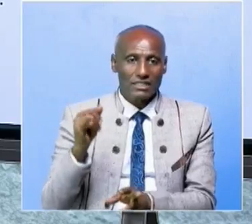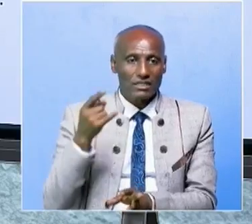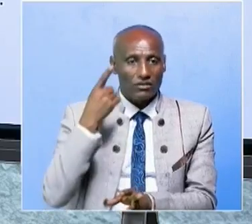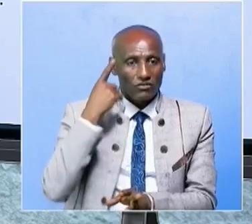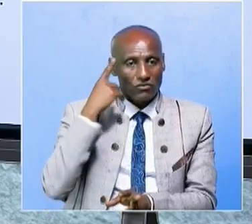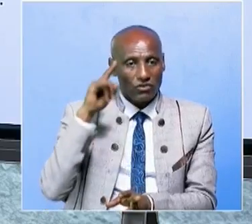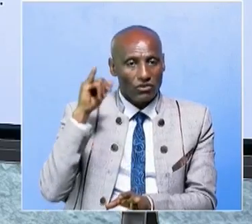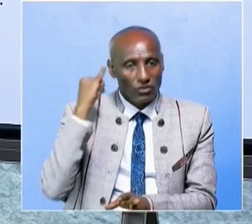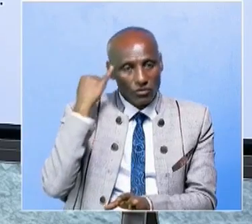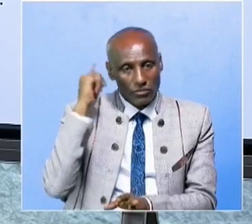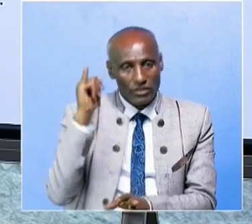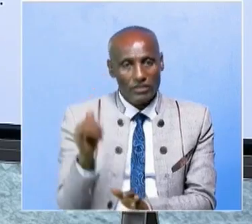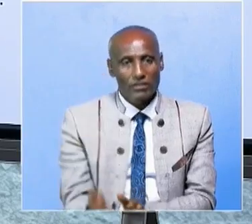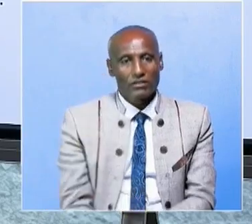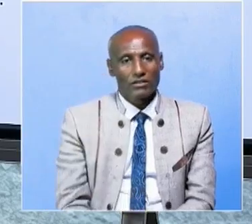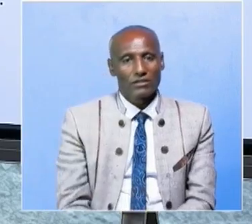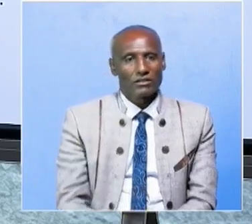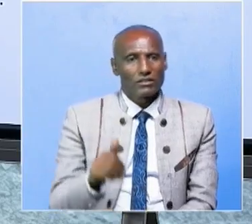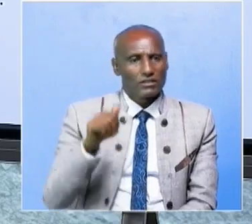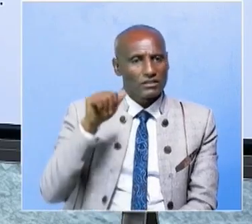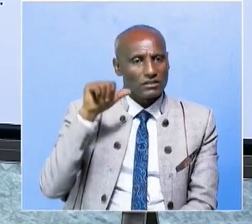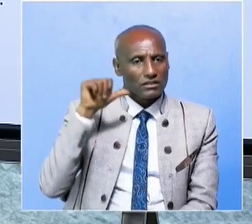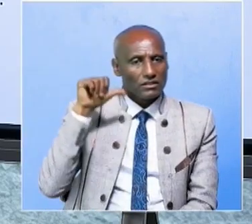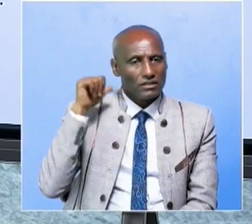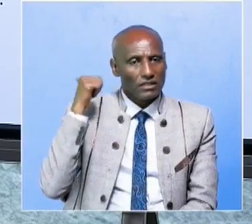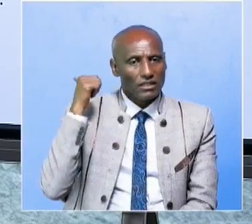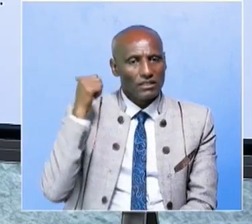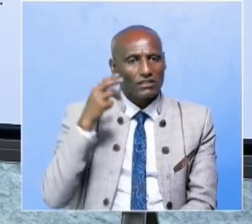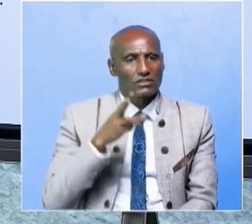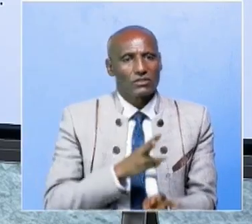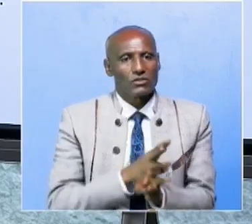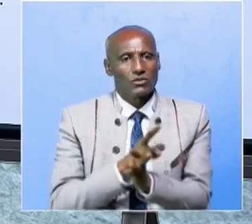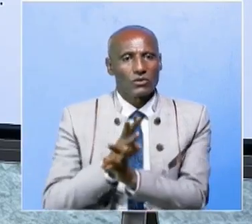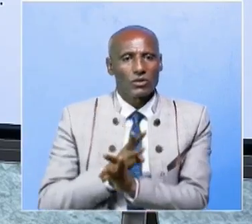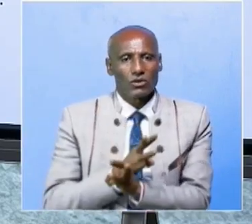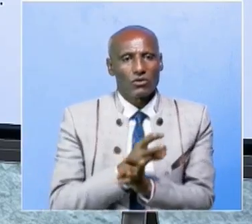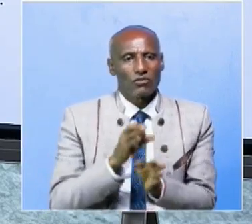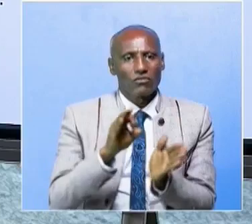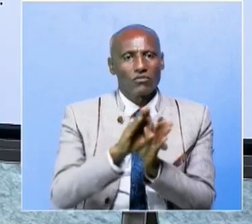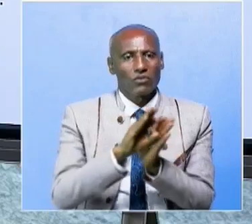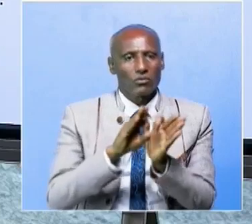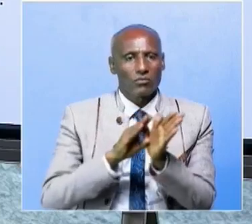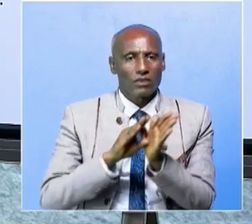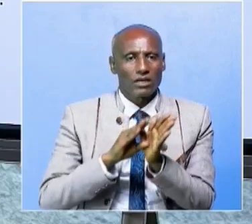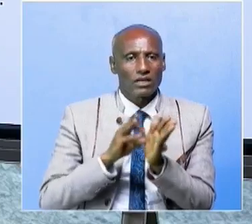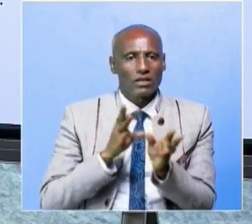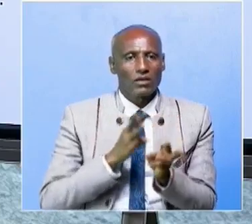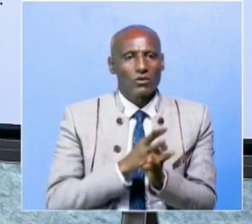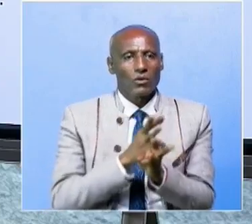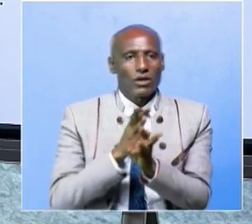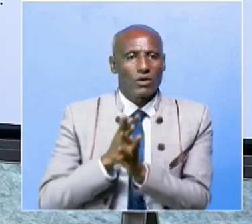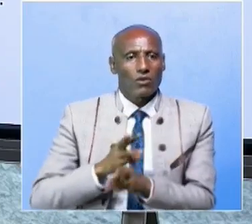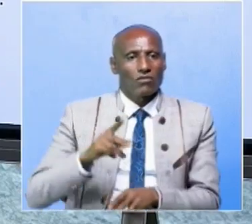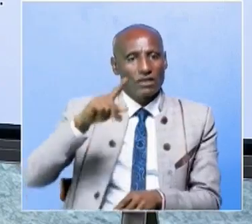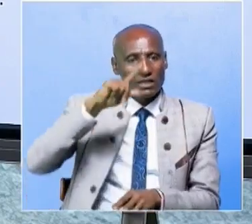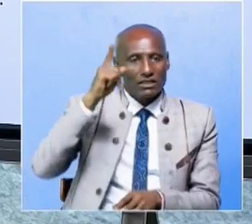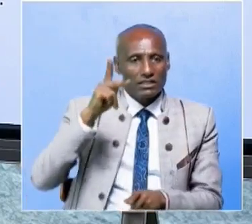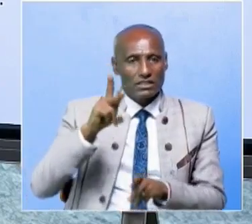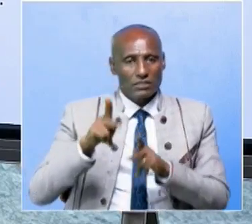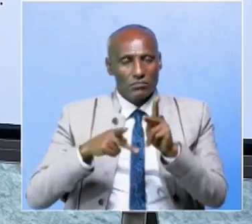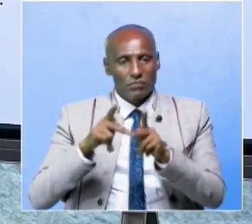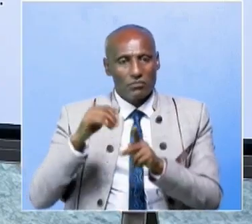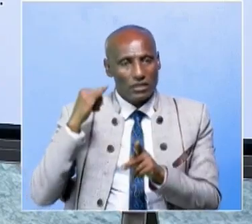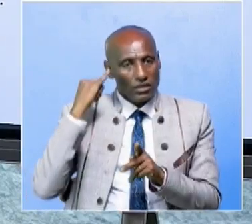about others? Do we have others way of formal ways of expression to ask people's opinion?